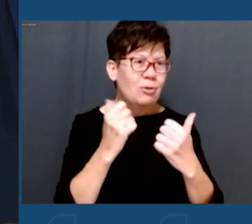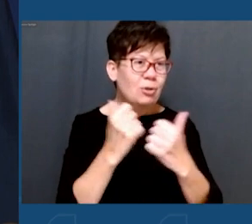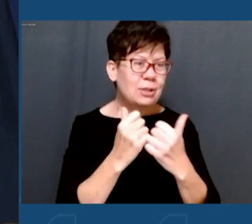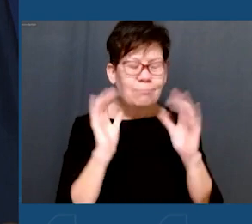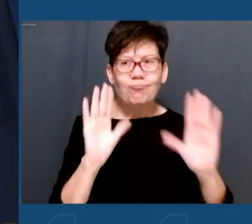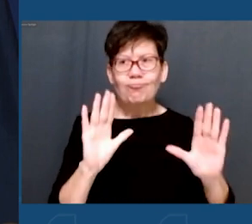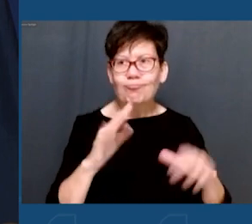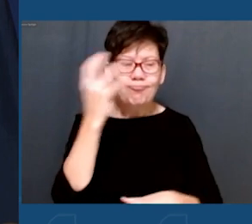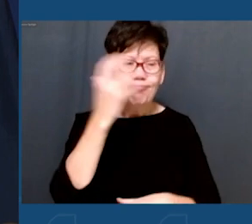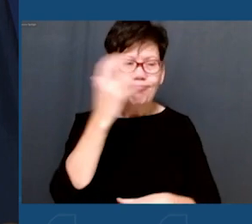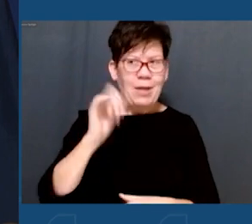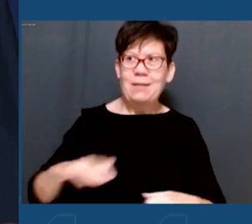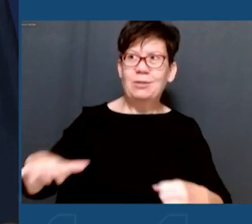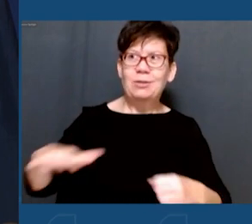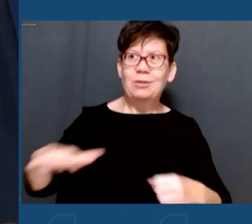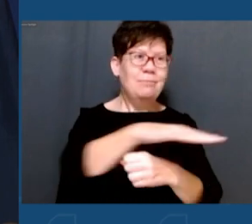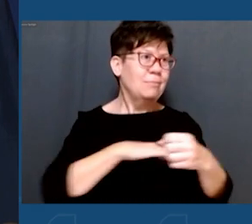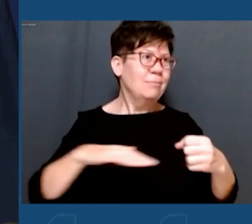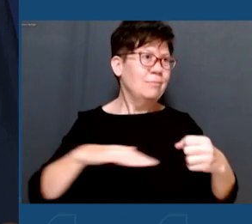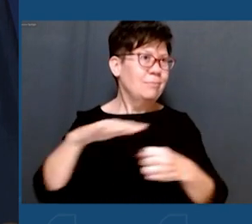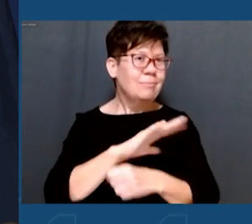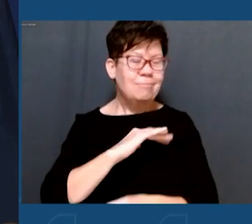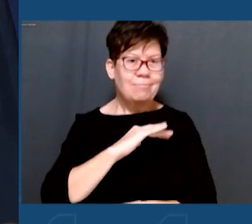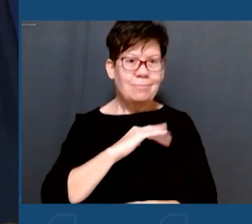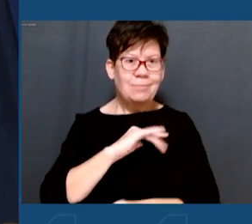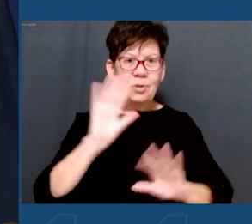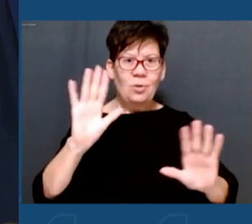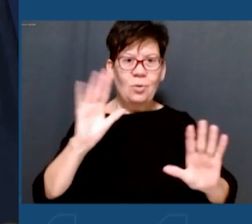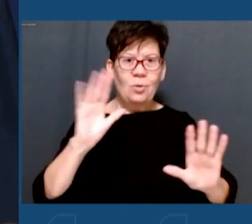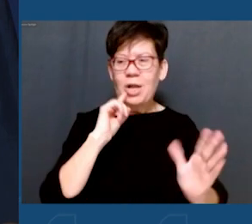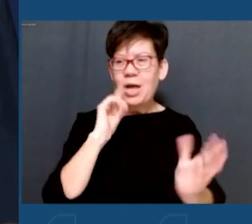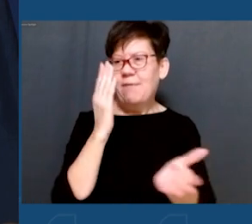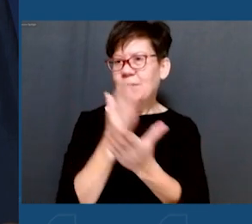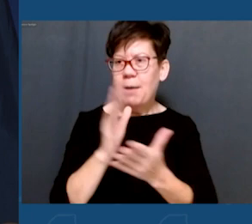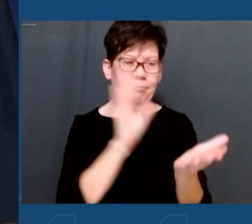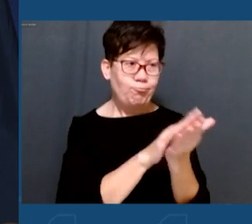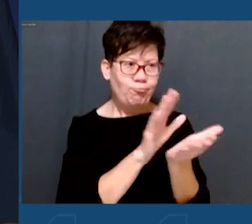asset. So I have to stop there for a round of applause. Thank you.